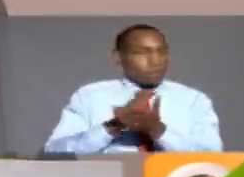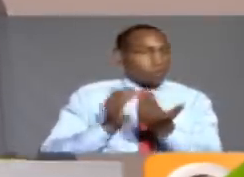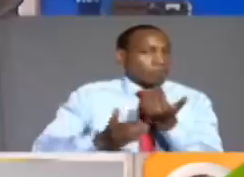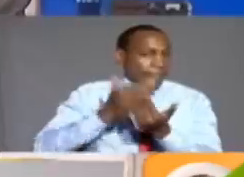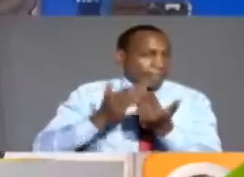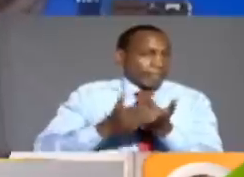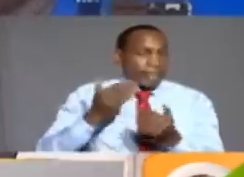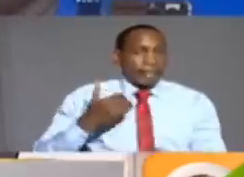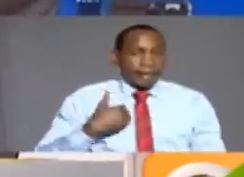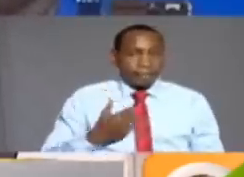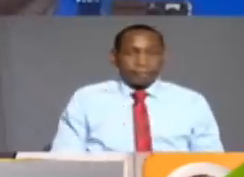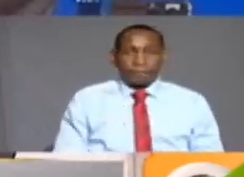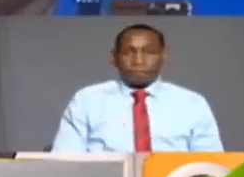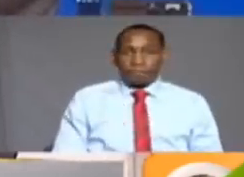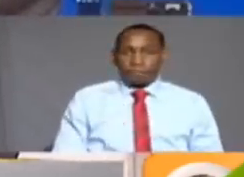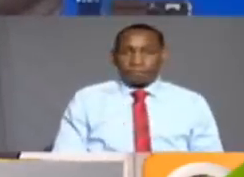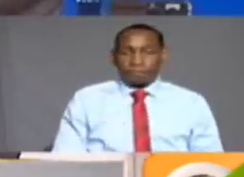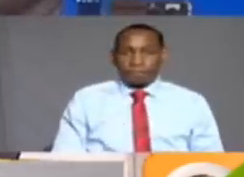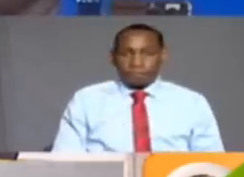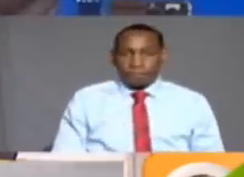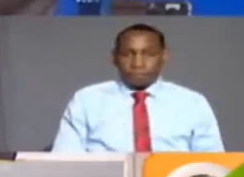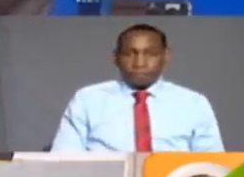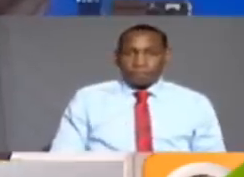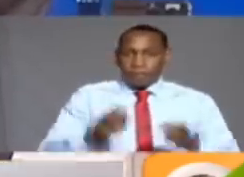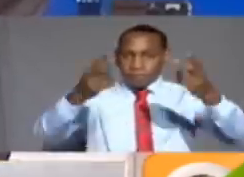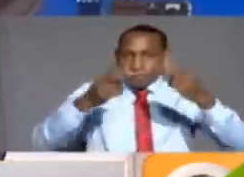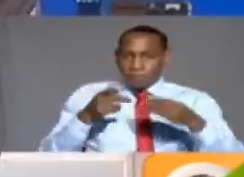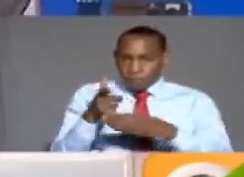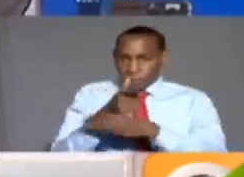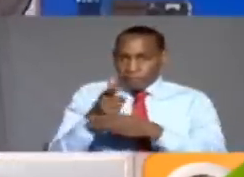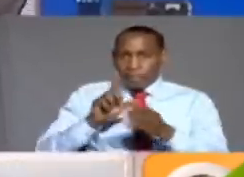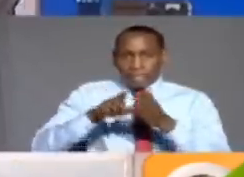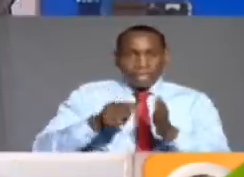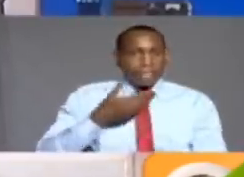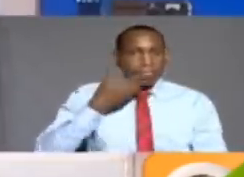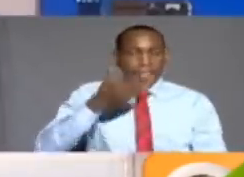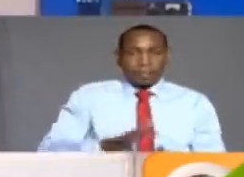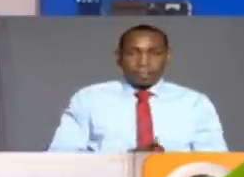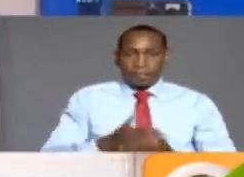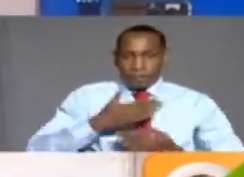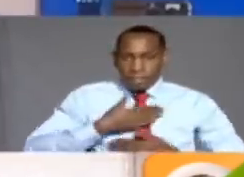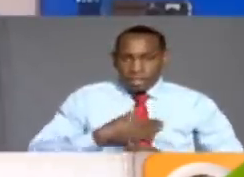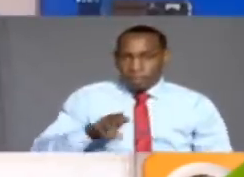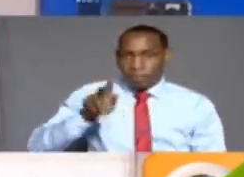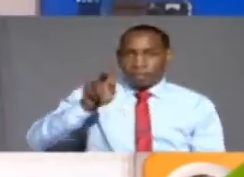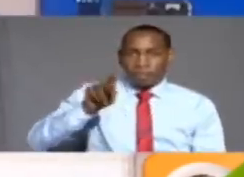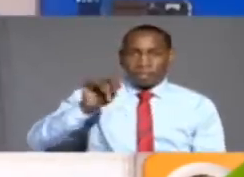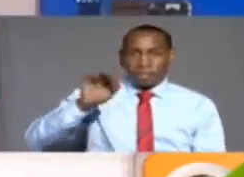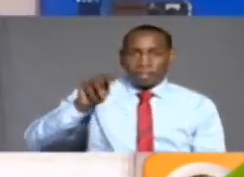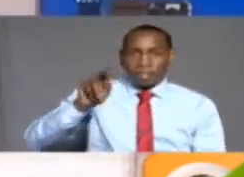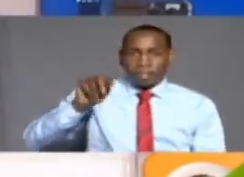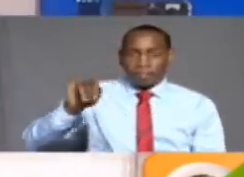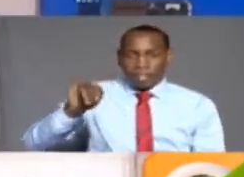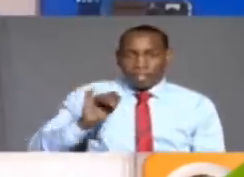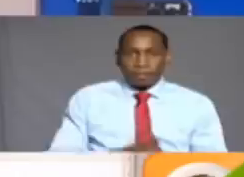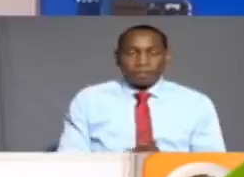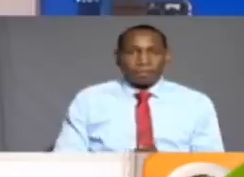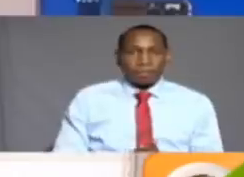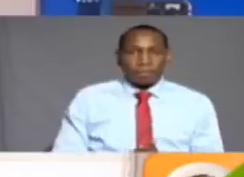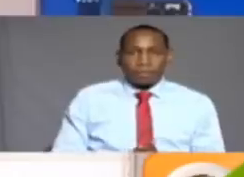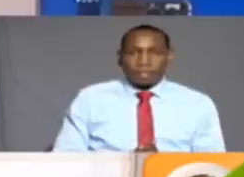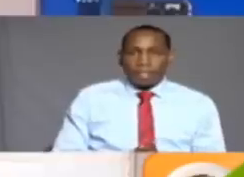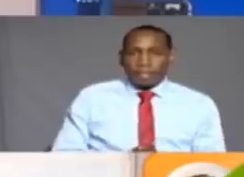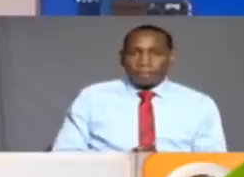Okay, we'll look at a sound clip here from Honorable Kimani Ngunjiri,